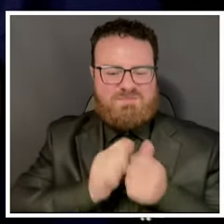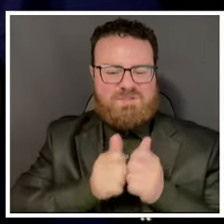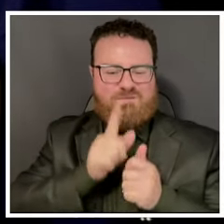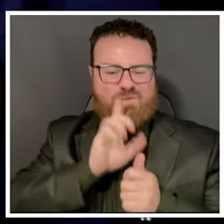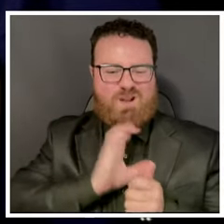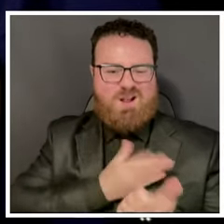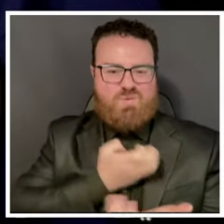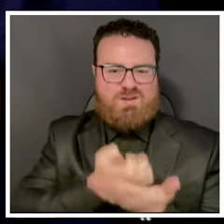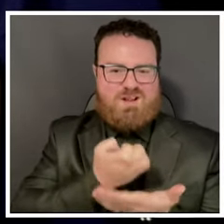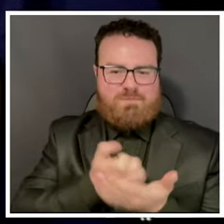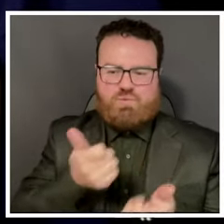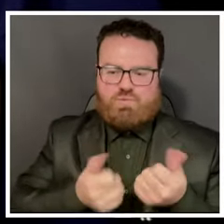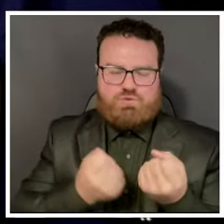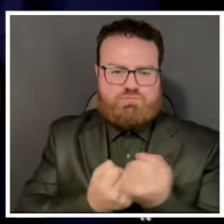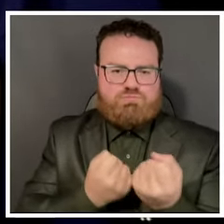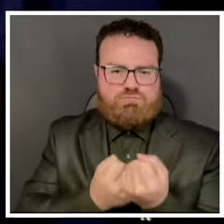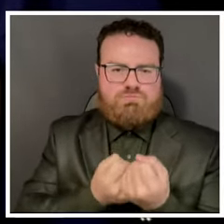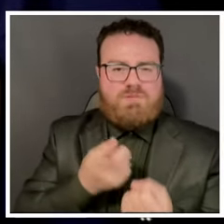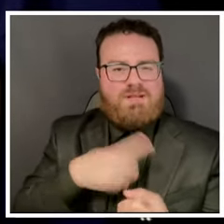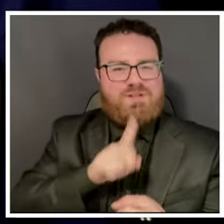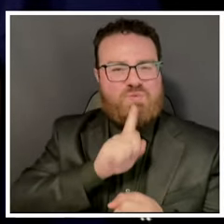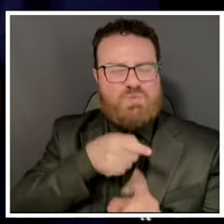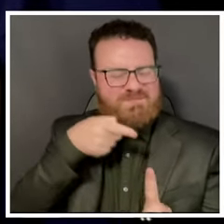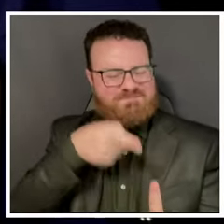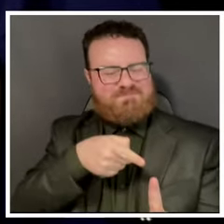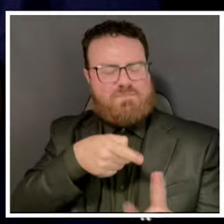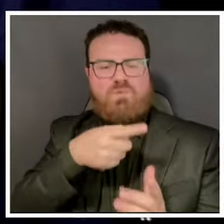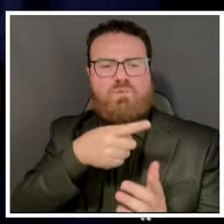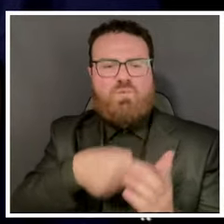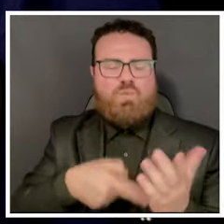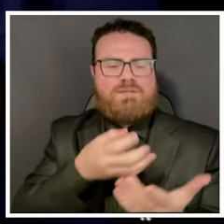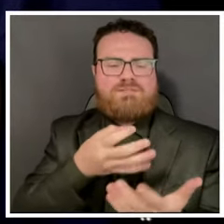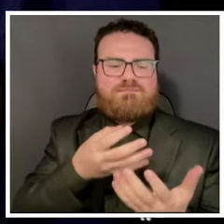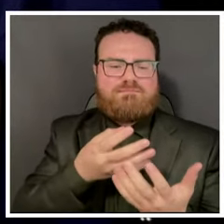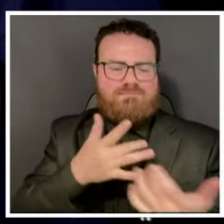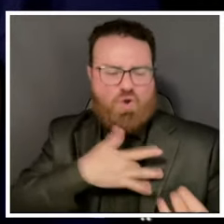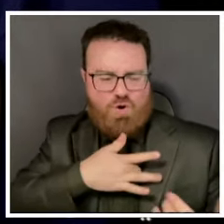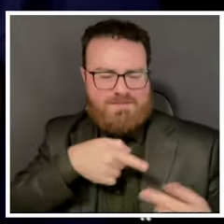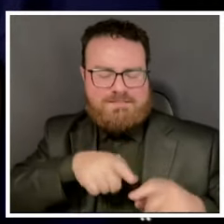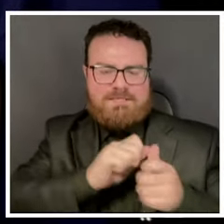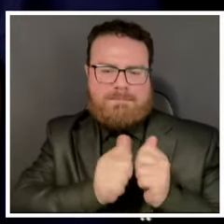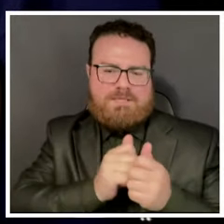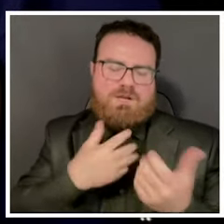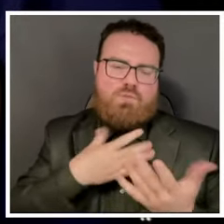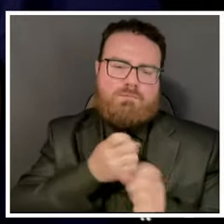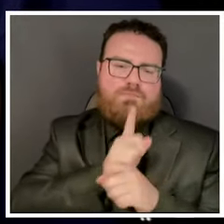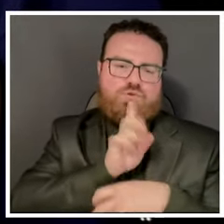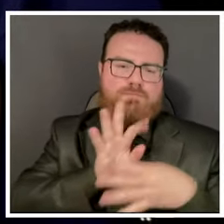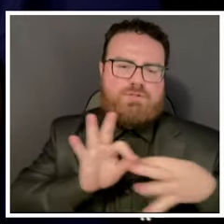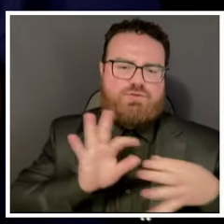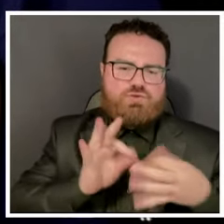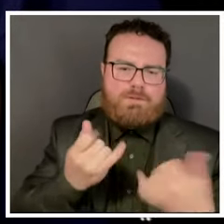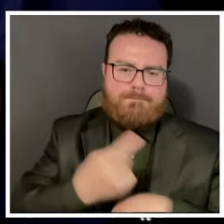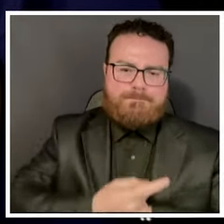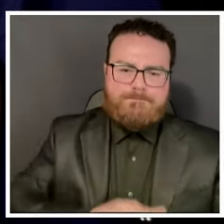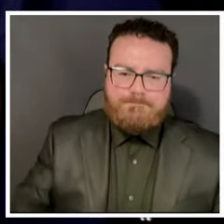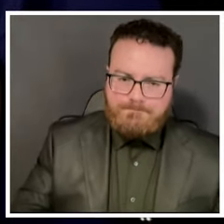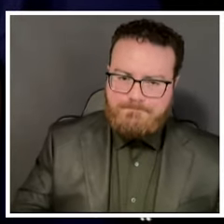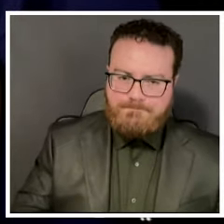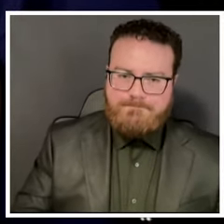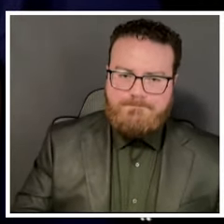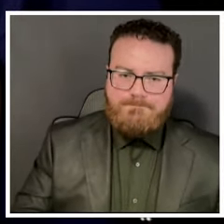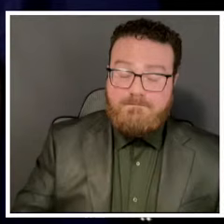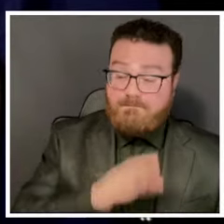of fundamental fairness to the heart of this campaign that I want to talk to you about a little bit today. Folks, does anybody really think